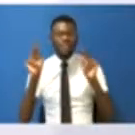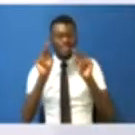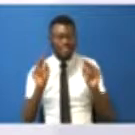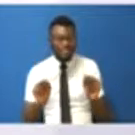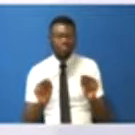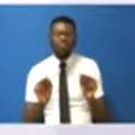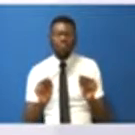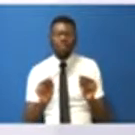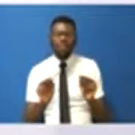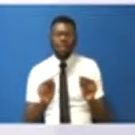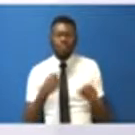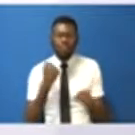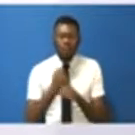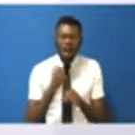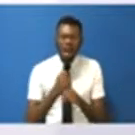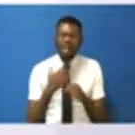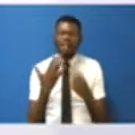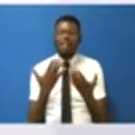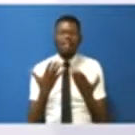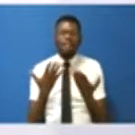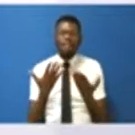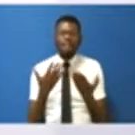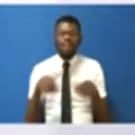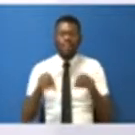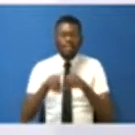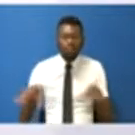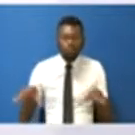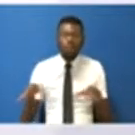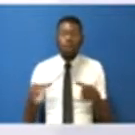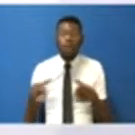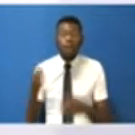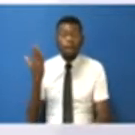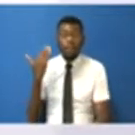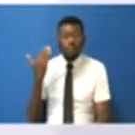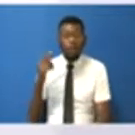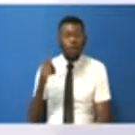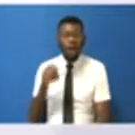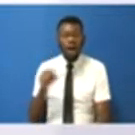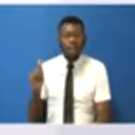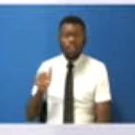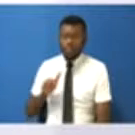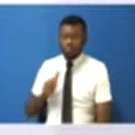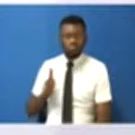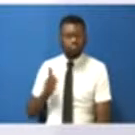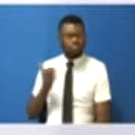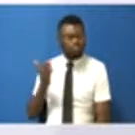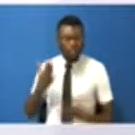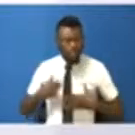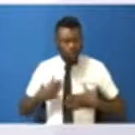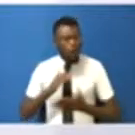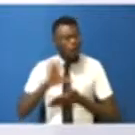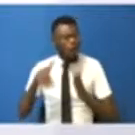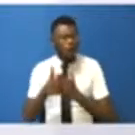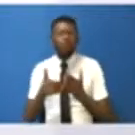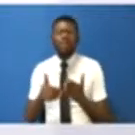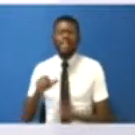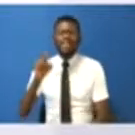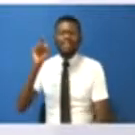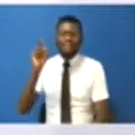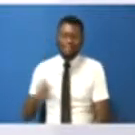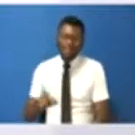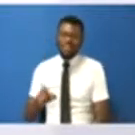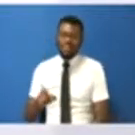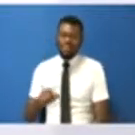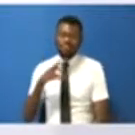jurists physical decentralization and evolution in this country that lady muttwinny deserves a county government and a governor she can hold to